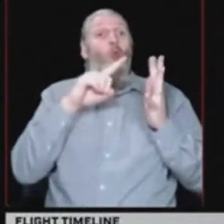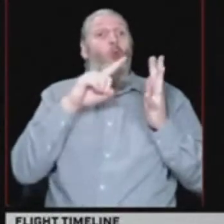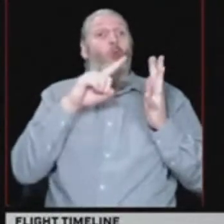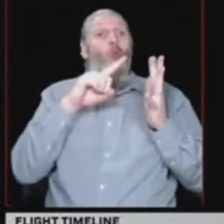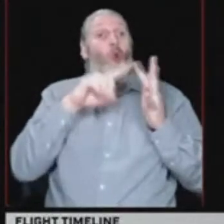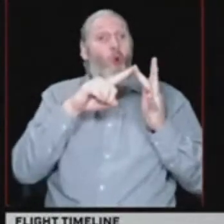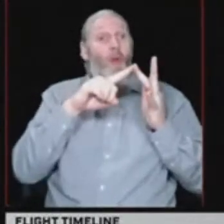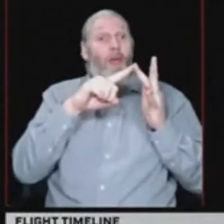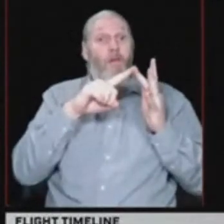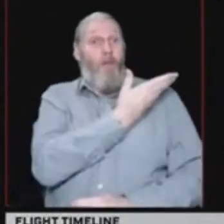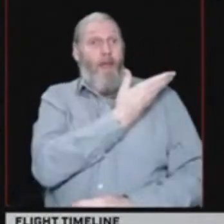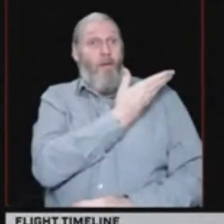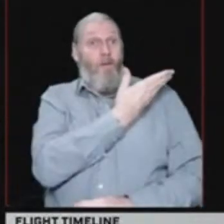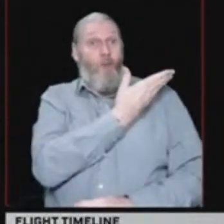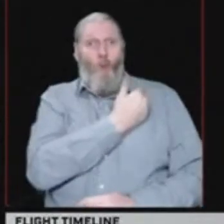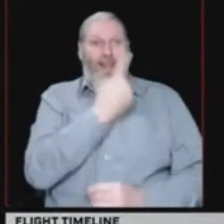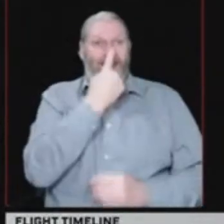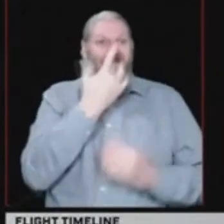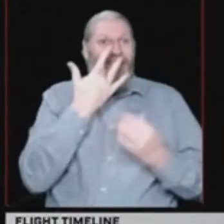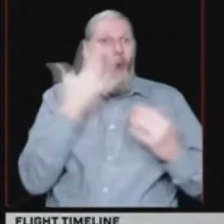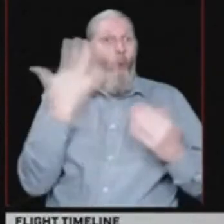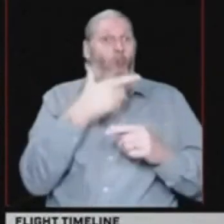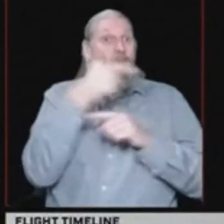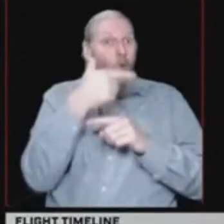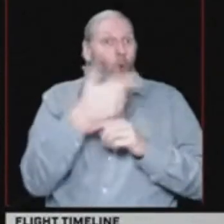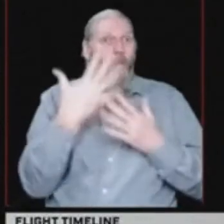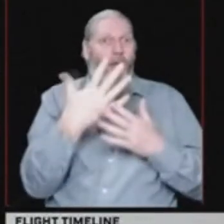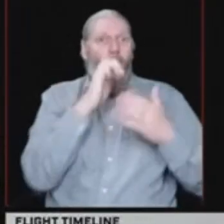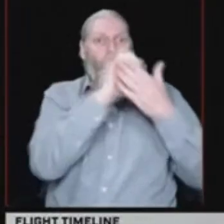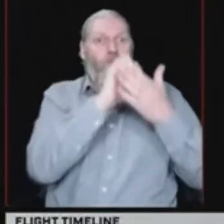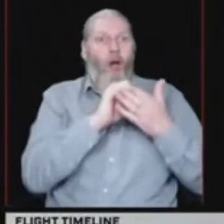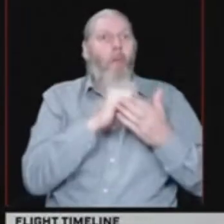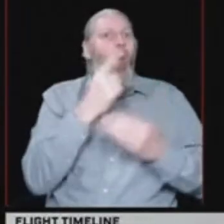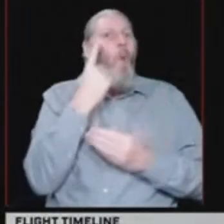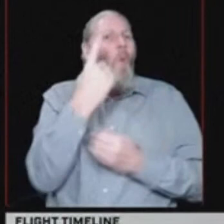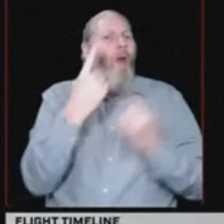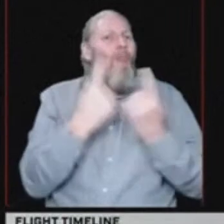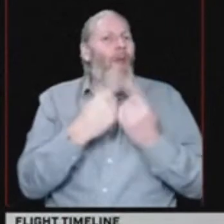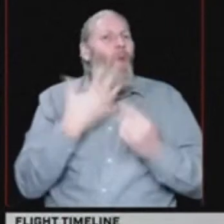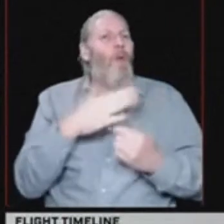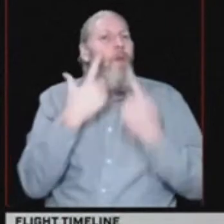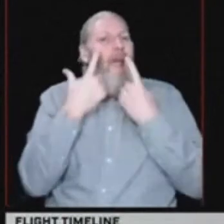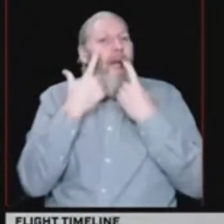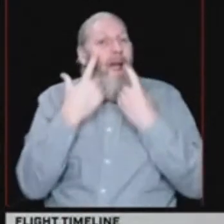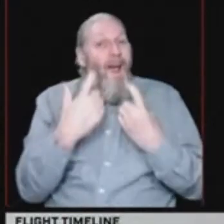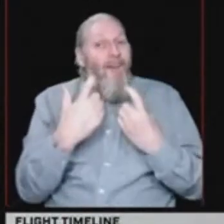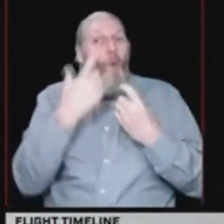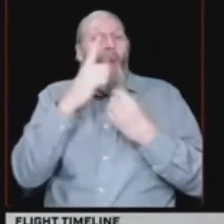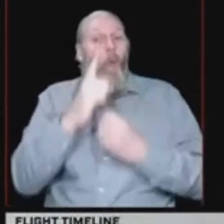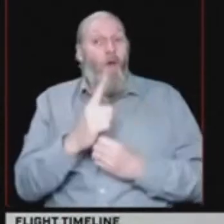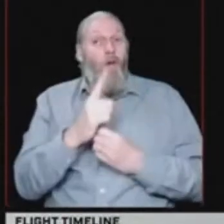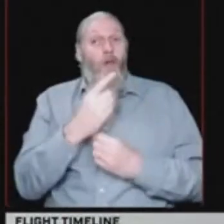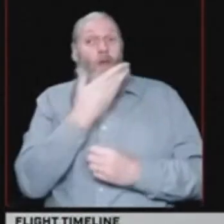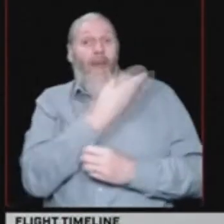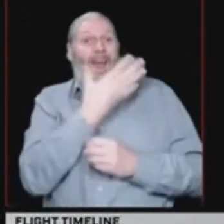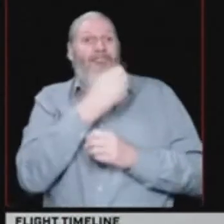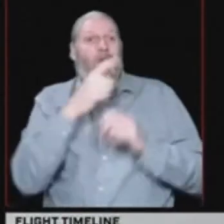fuels are nominal. But one thing that we are watching, keeping a close eye on, is our payload adapter fairing